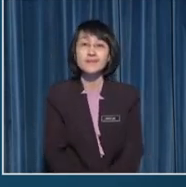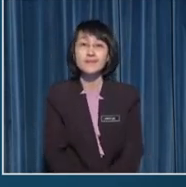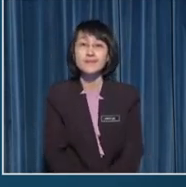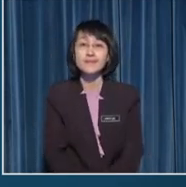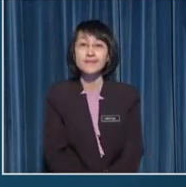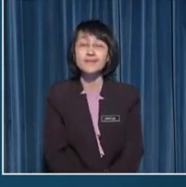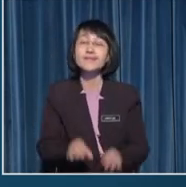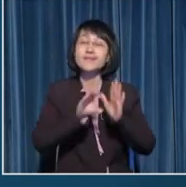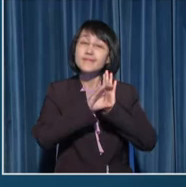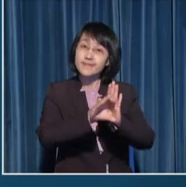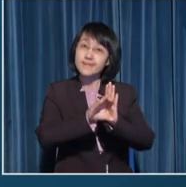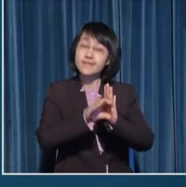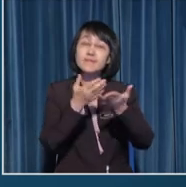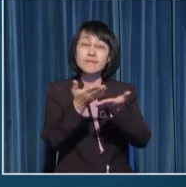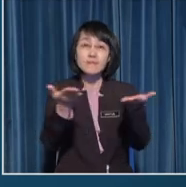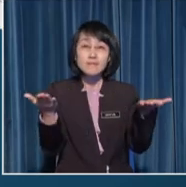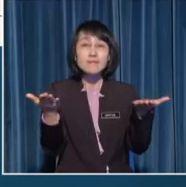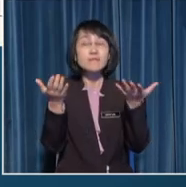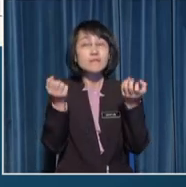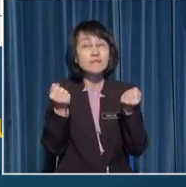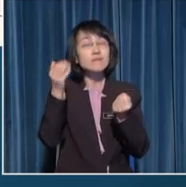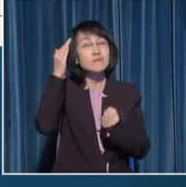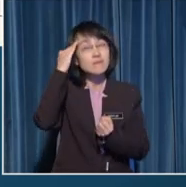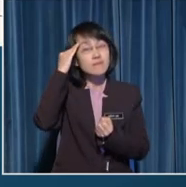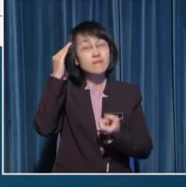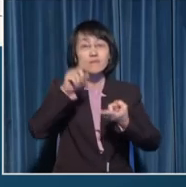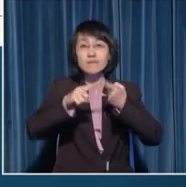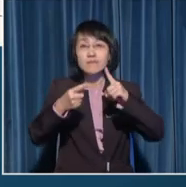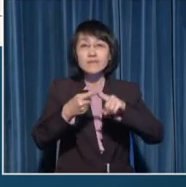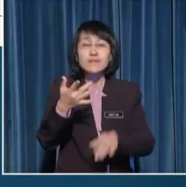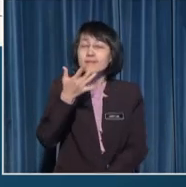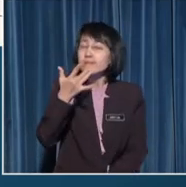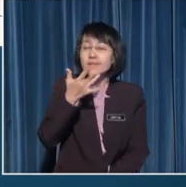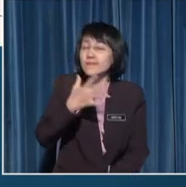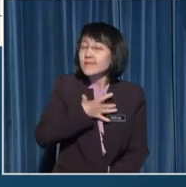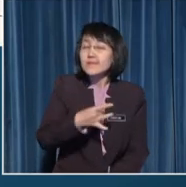Let's say you want to know your friend's favorite color.